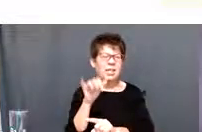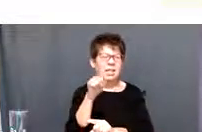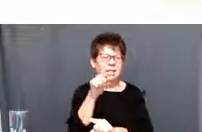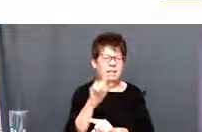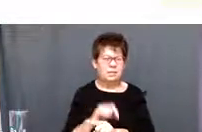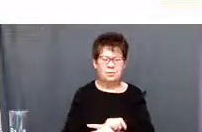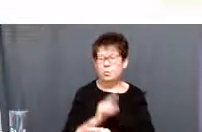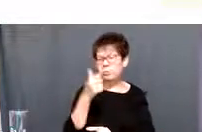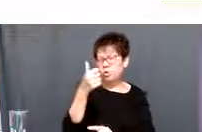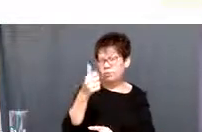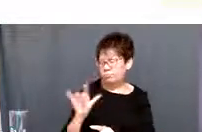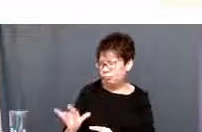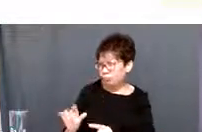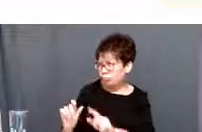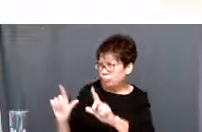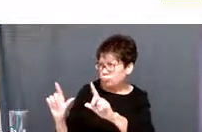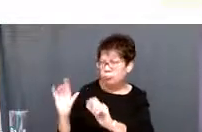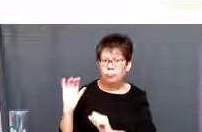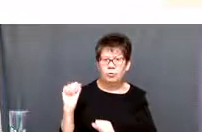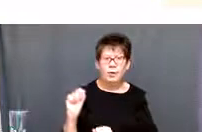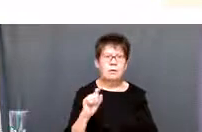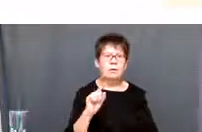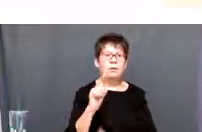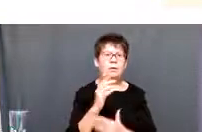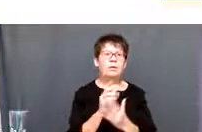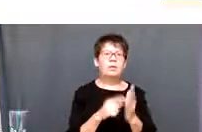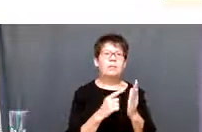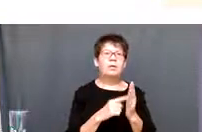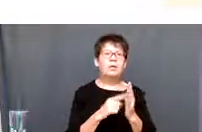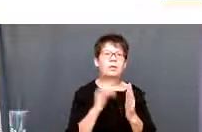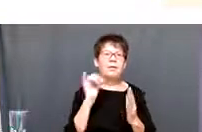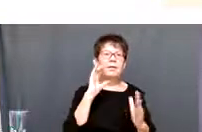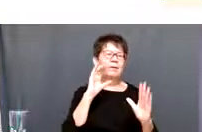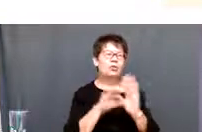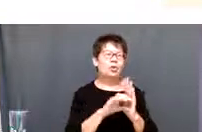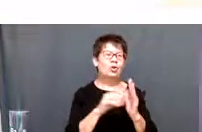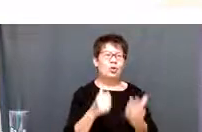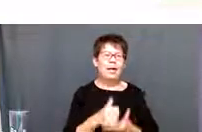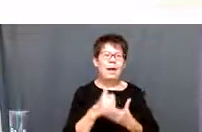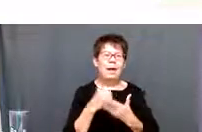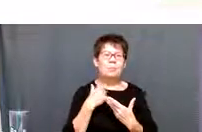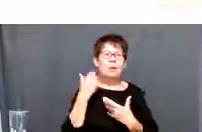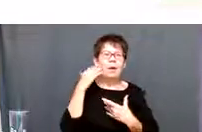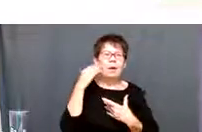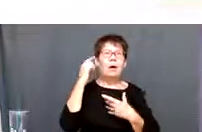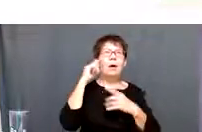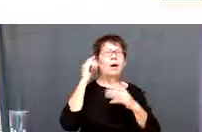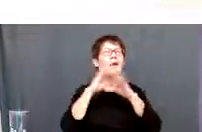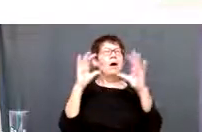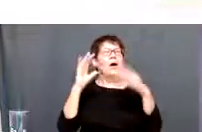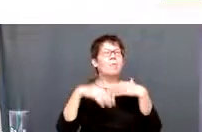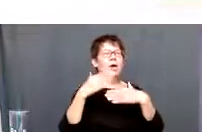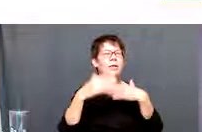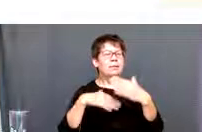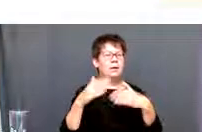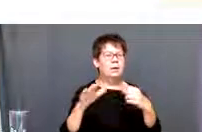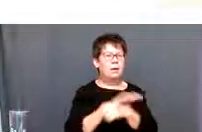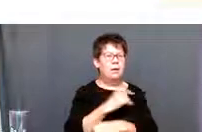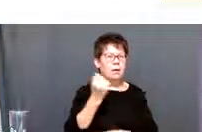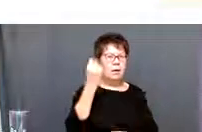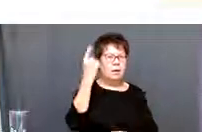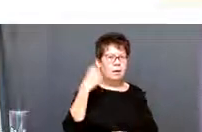sometimes graphics help folks to understand what that path looks like in those different decision points, and we wanted to provide this to make sure folks